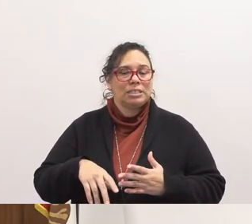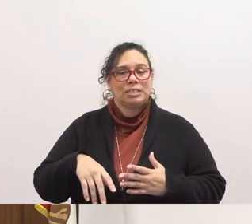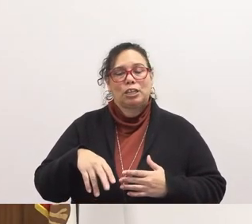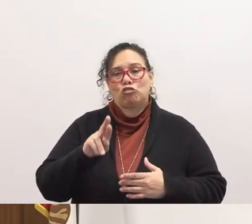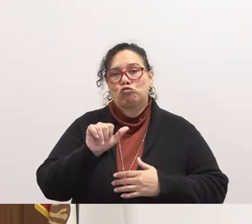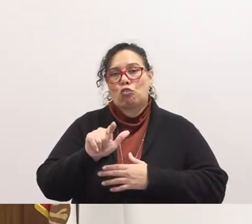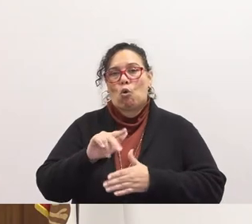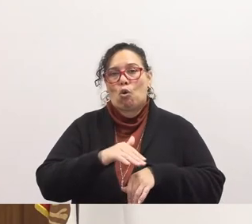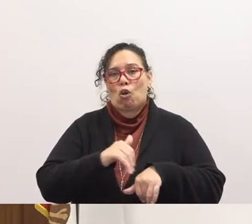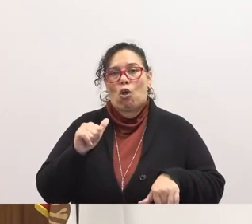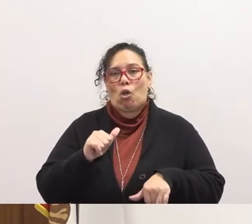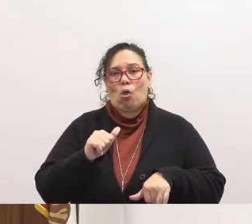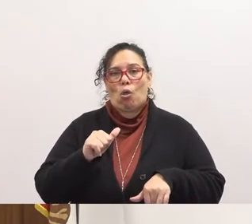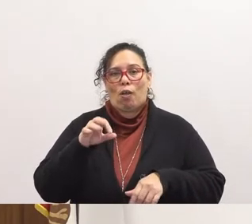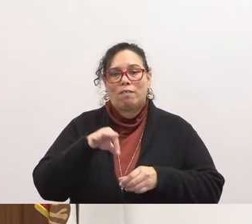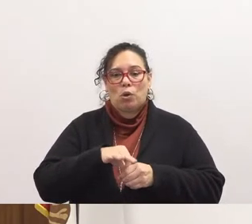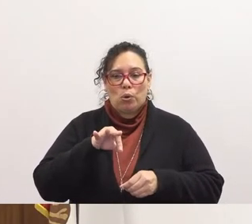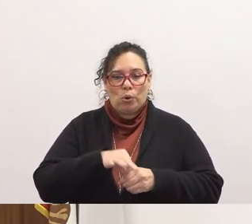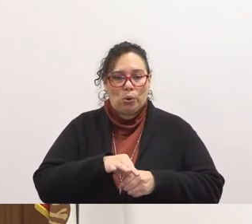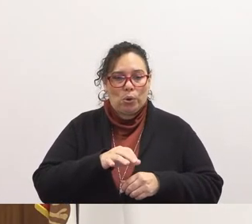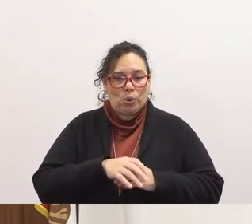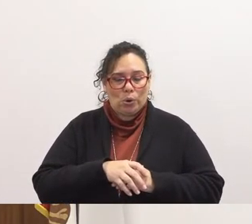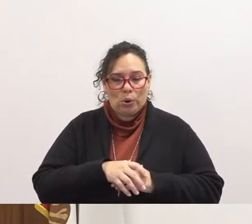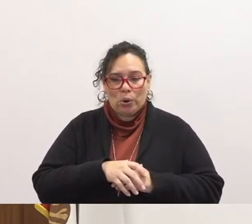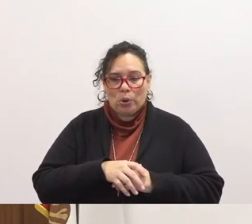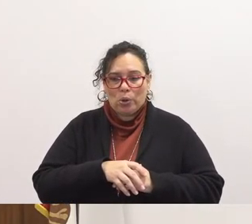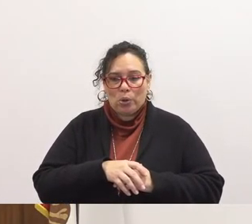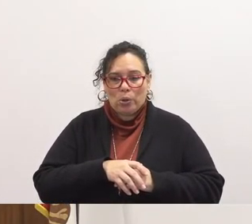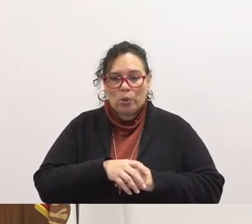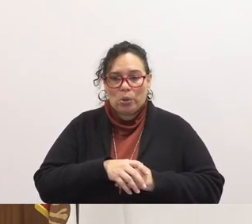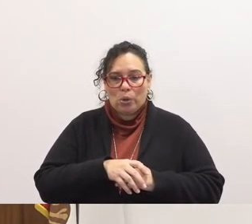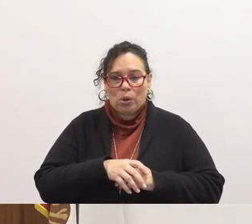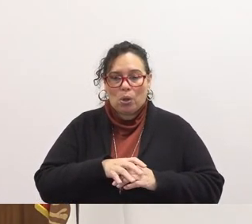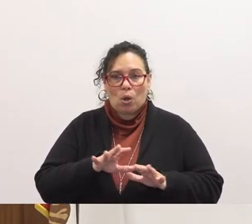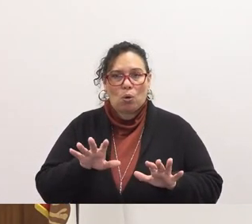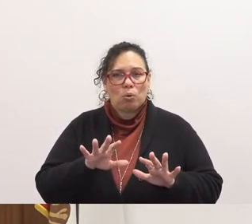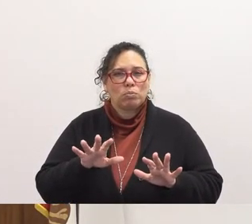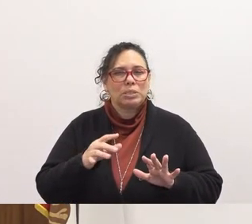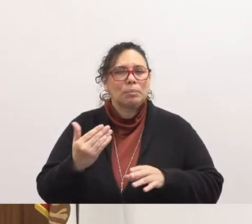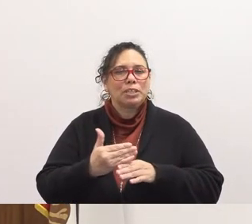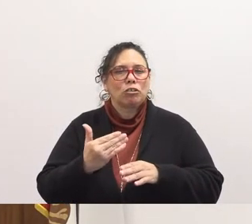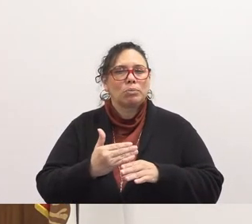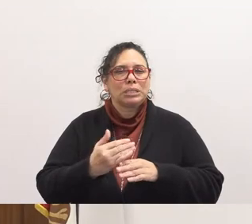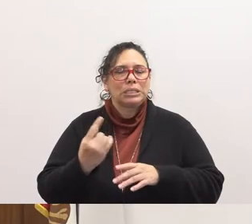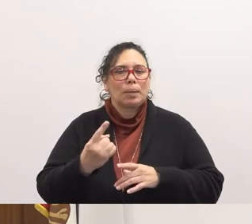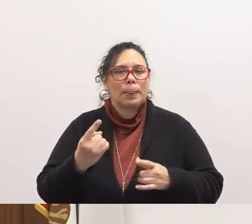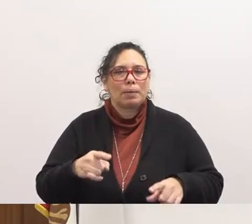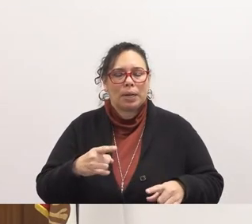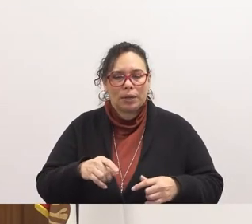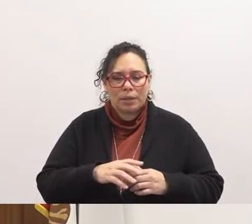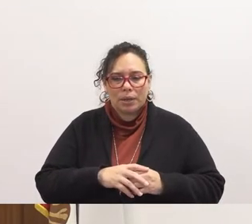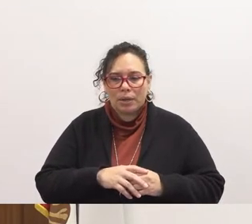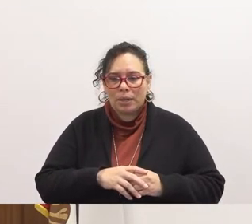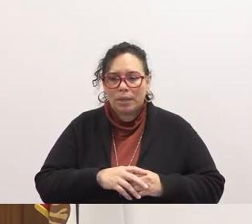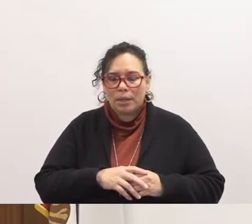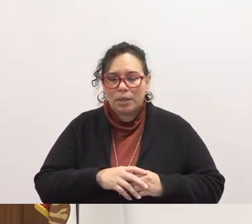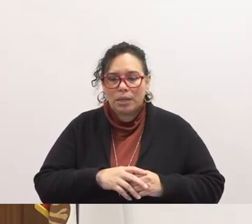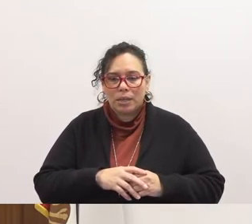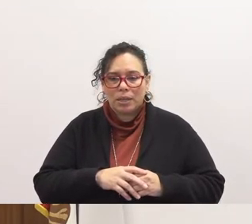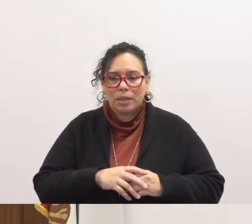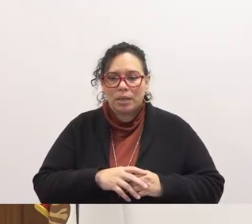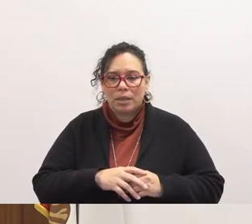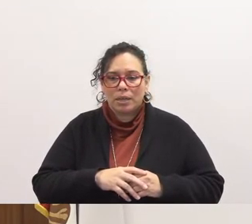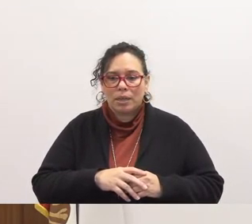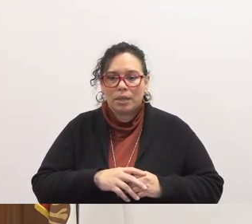Madam President, you need a motion and a second. That would be helpful. Okay. So I move the adoption of